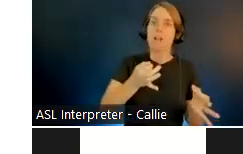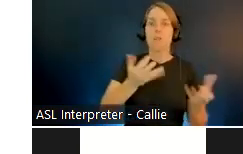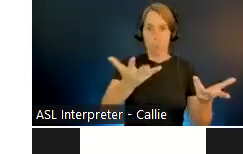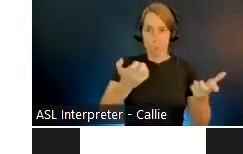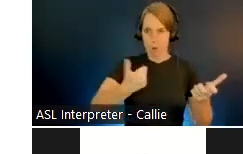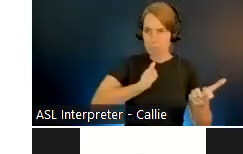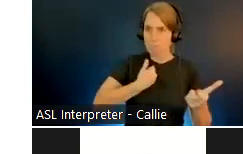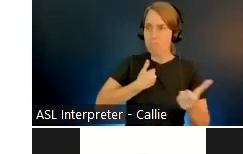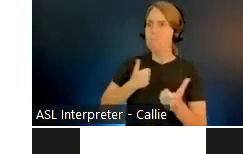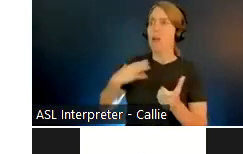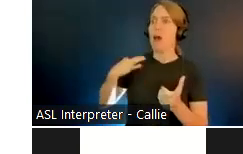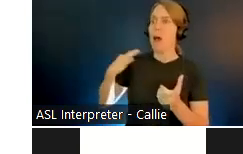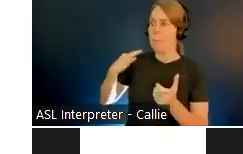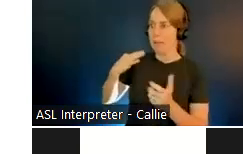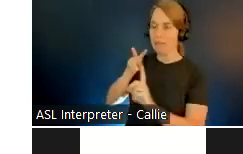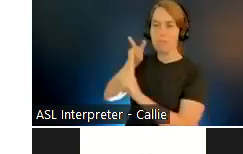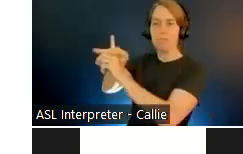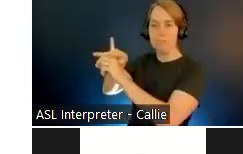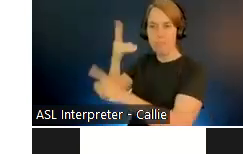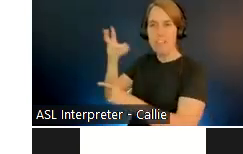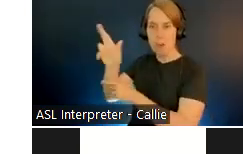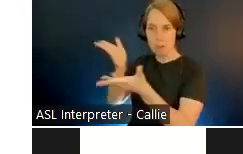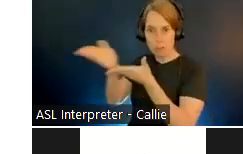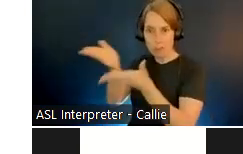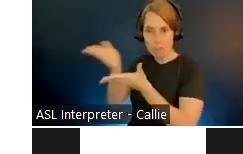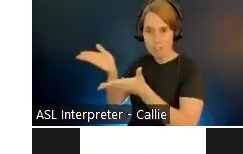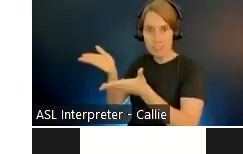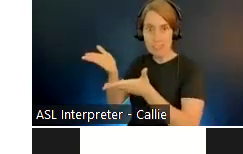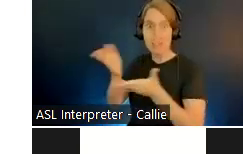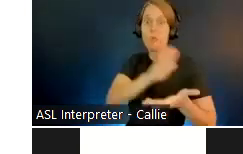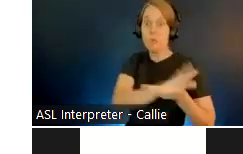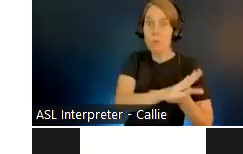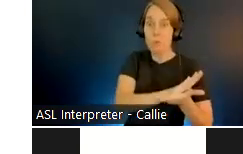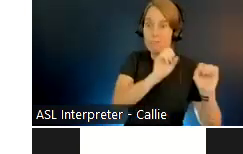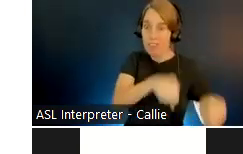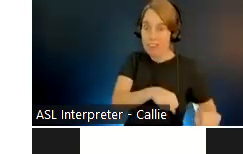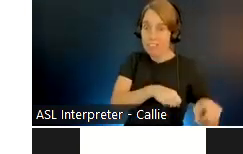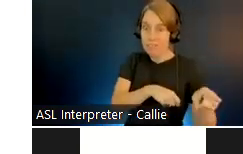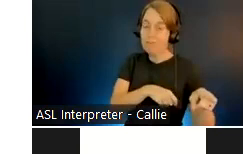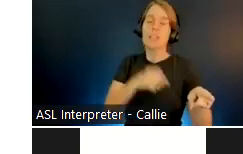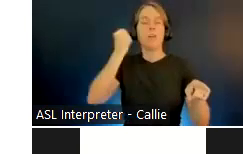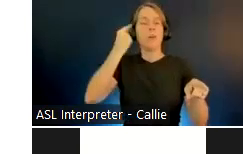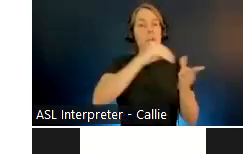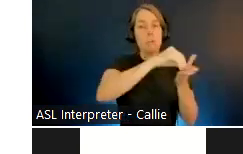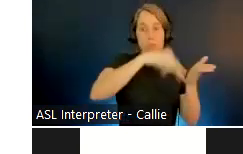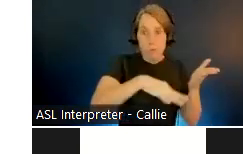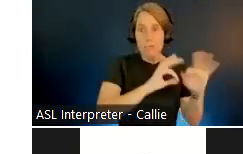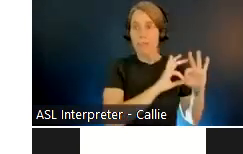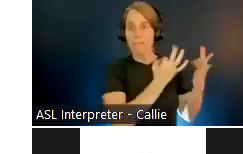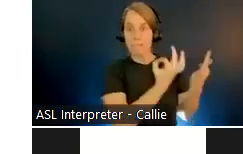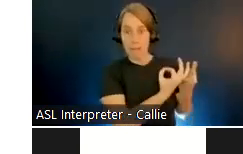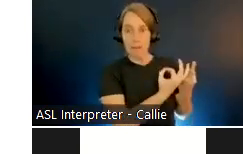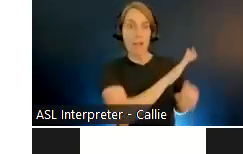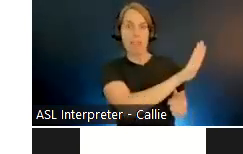services while they're still in school. It is the students and the family's choice, not anybody